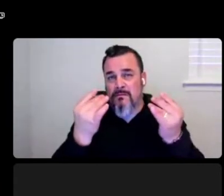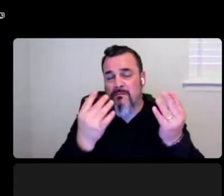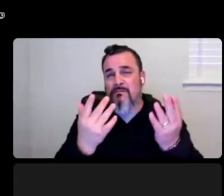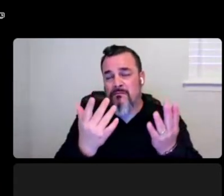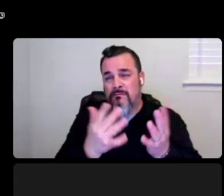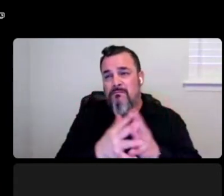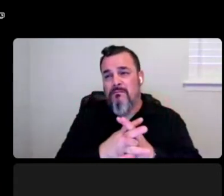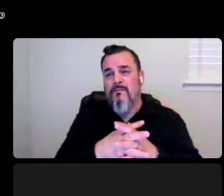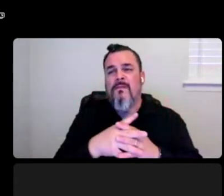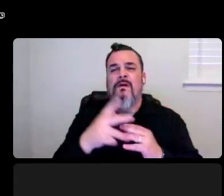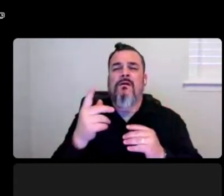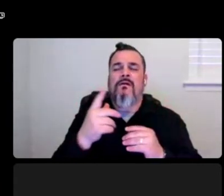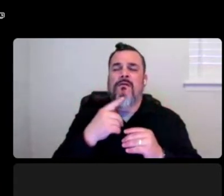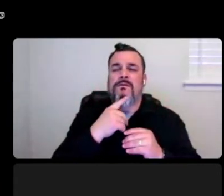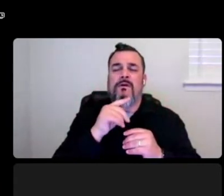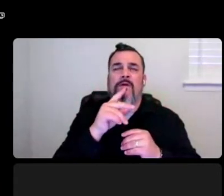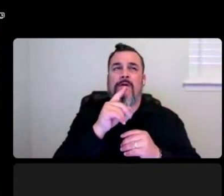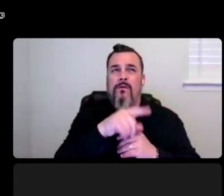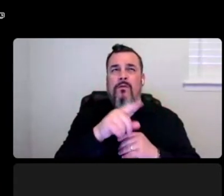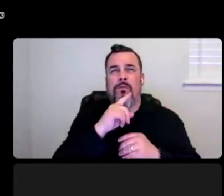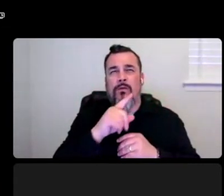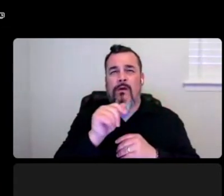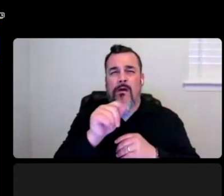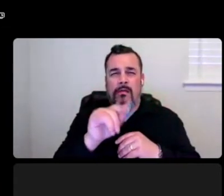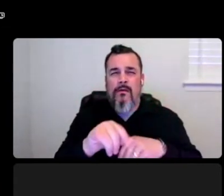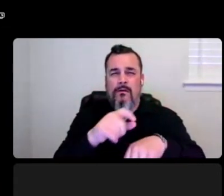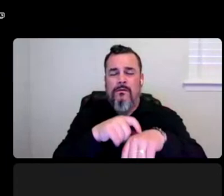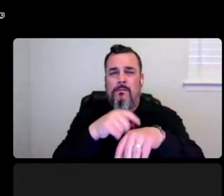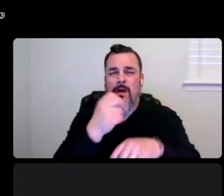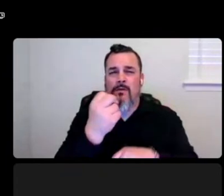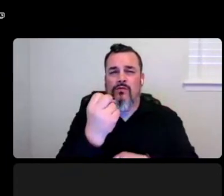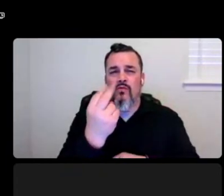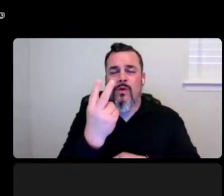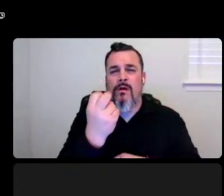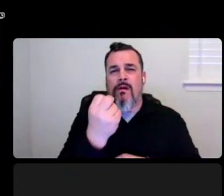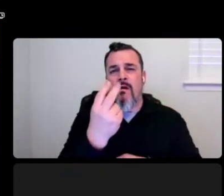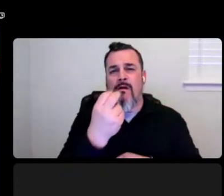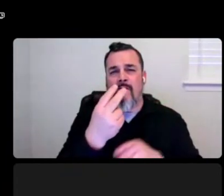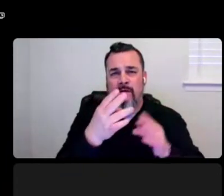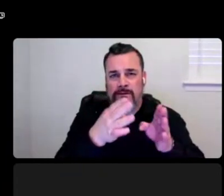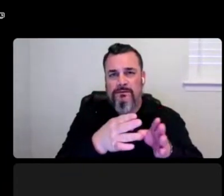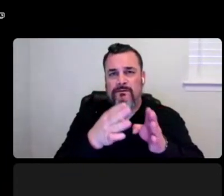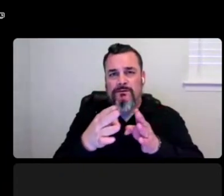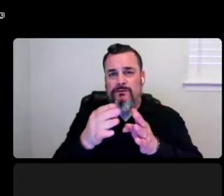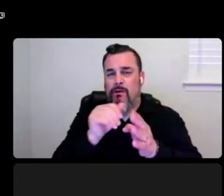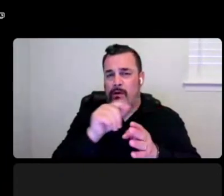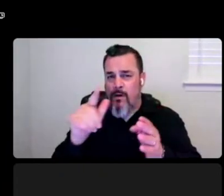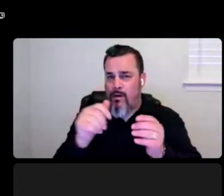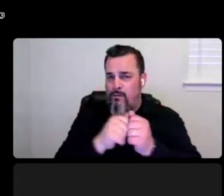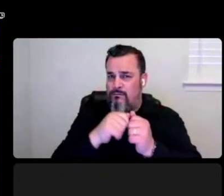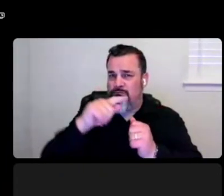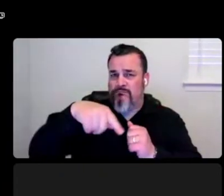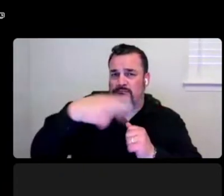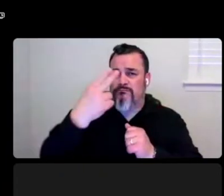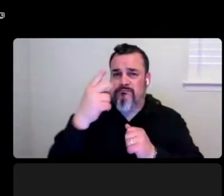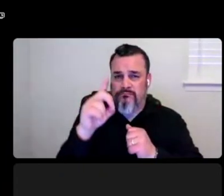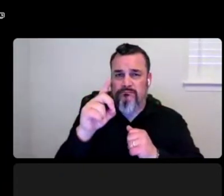So there were, at the time, there was about 12 individuals, all with doctorates,